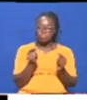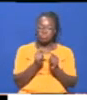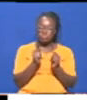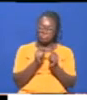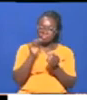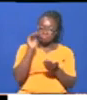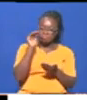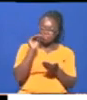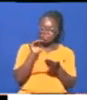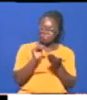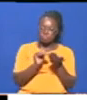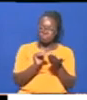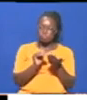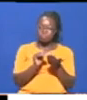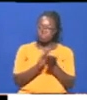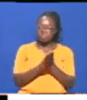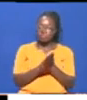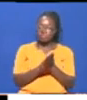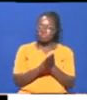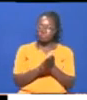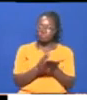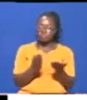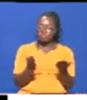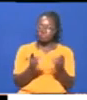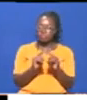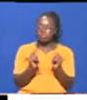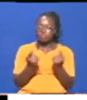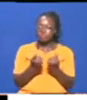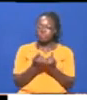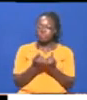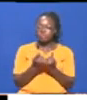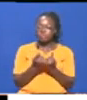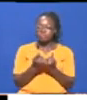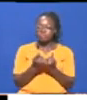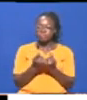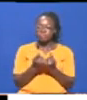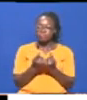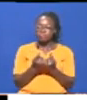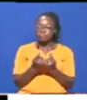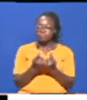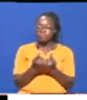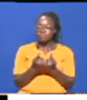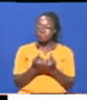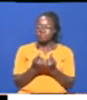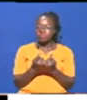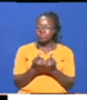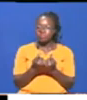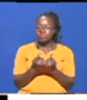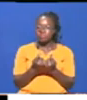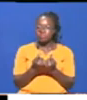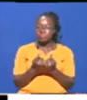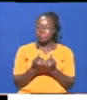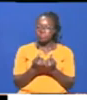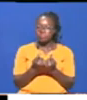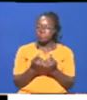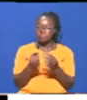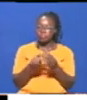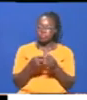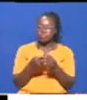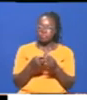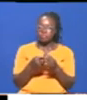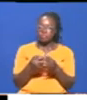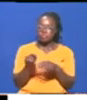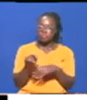So this is the kind of drugs that will be, of course, and also the that initially started with the